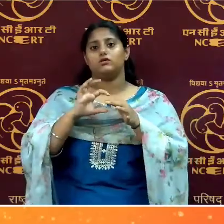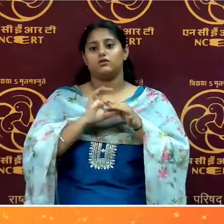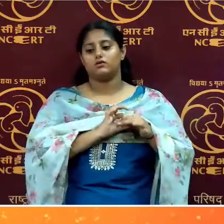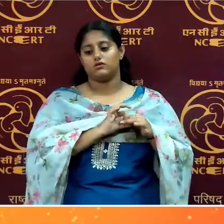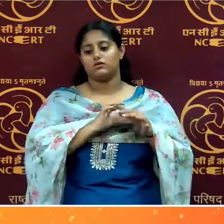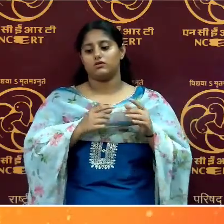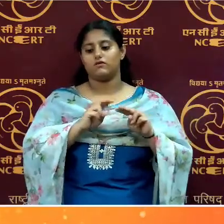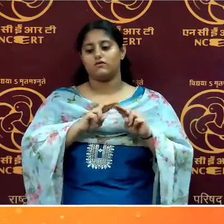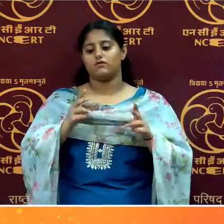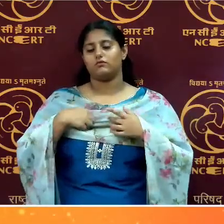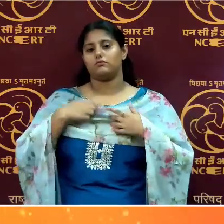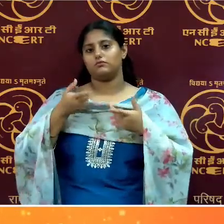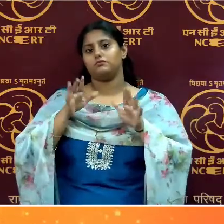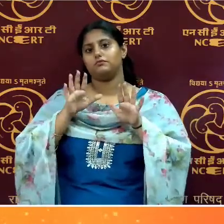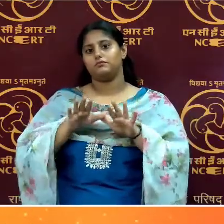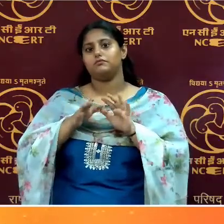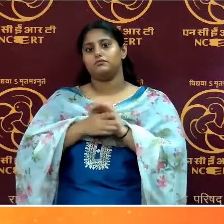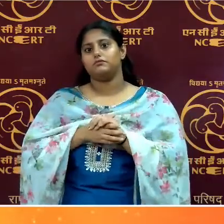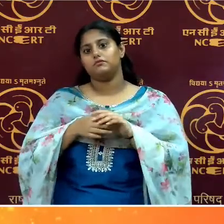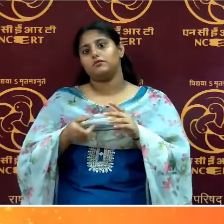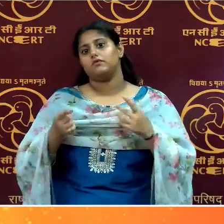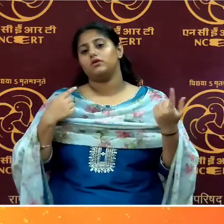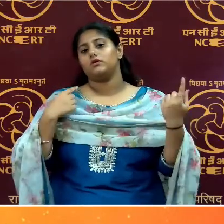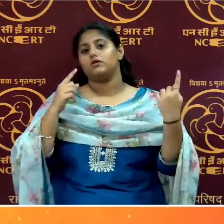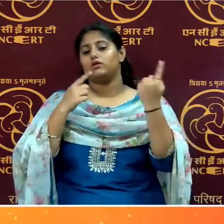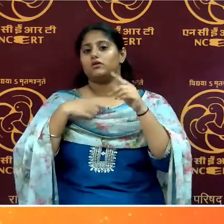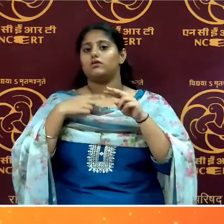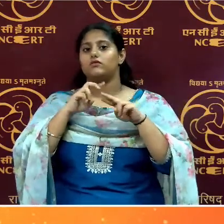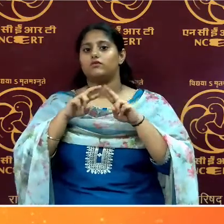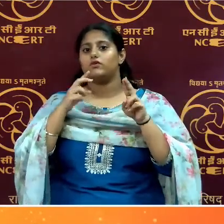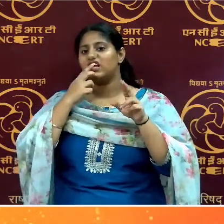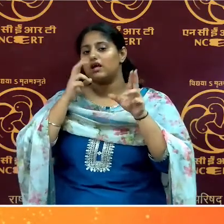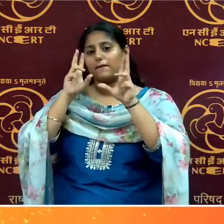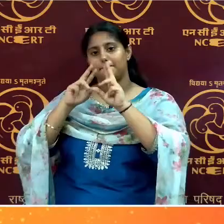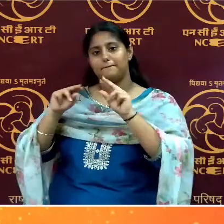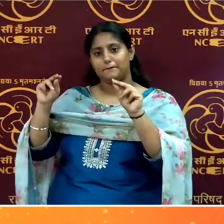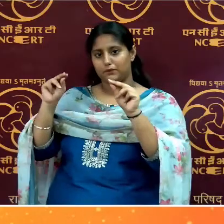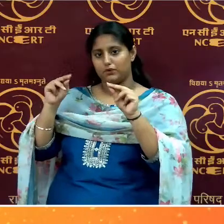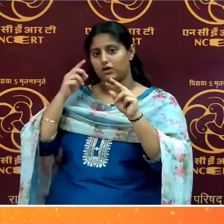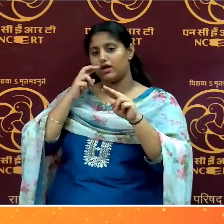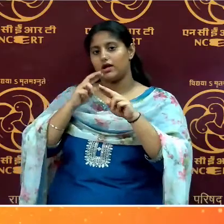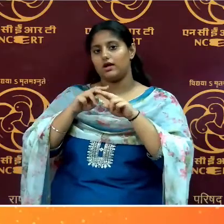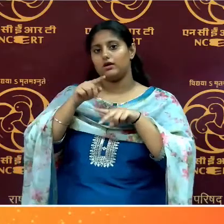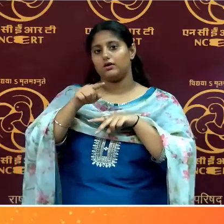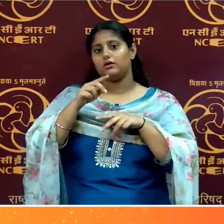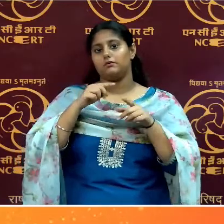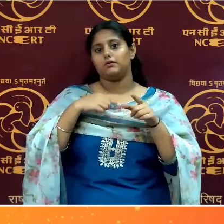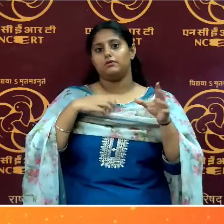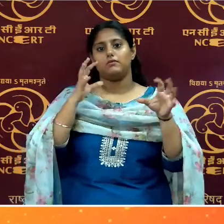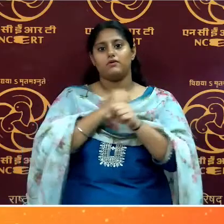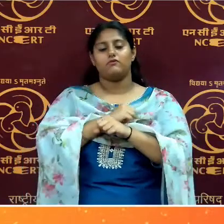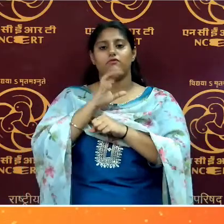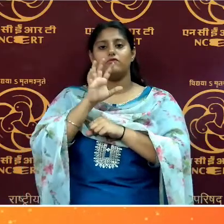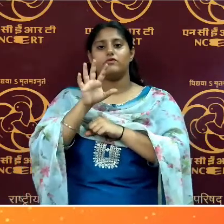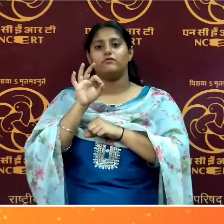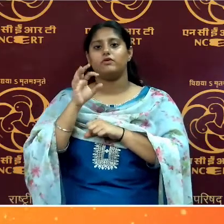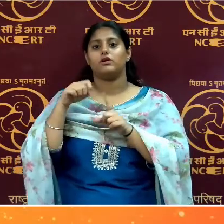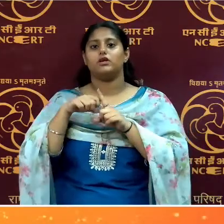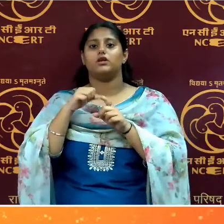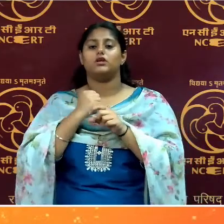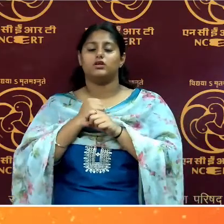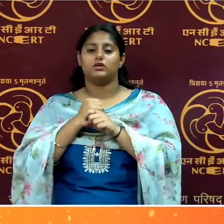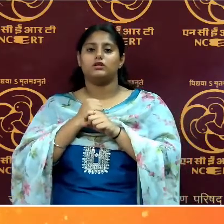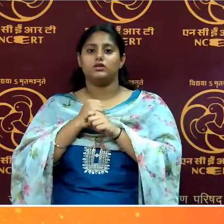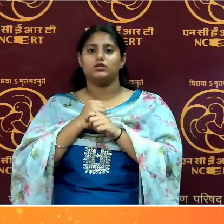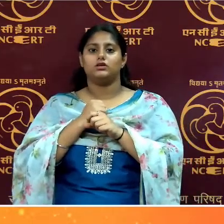completely depends on that, because if you go over moon, Okay. so you won't remain 50 kgs over there.